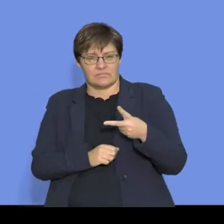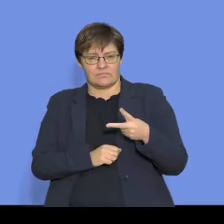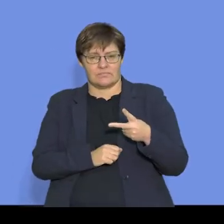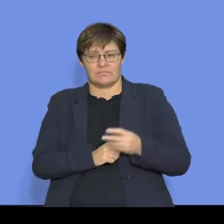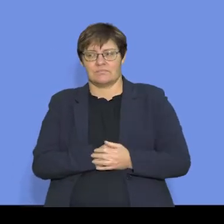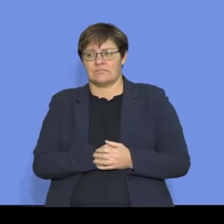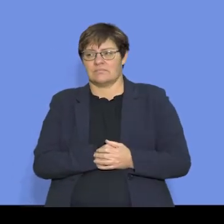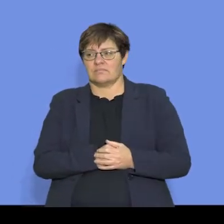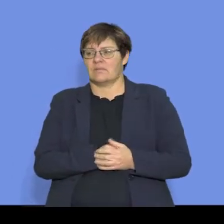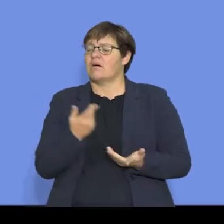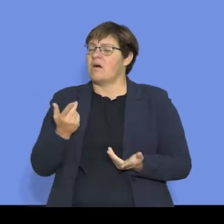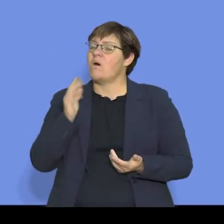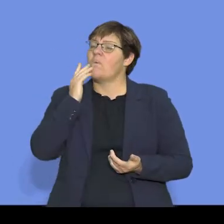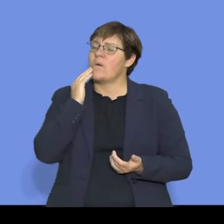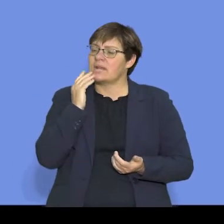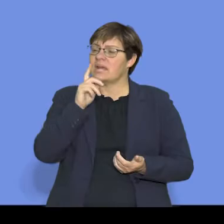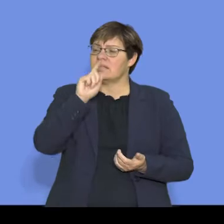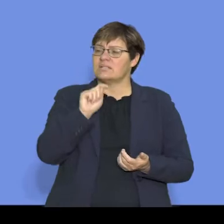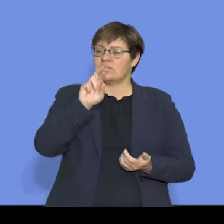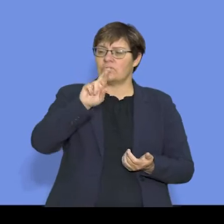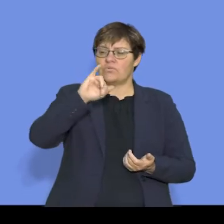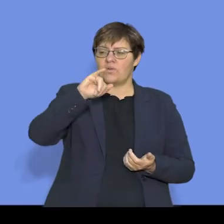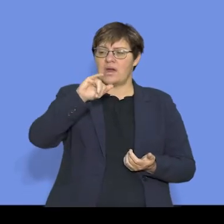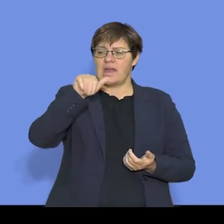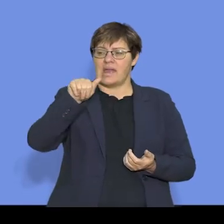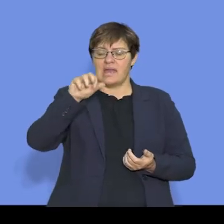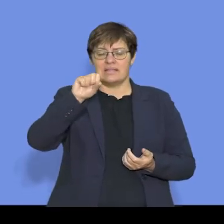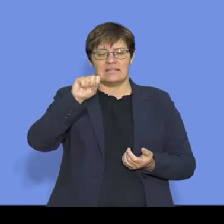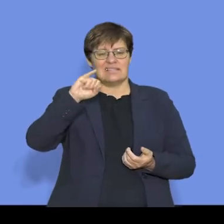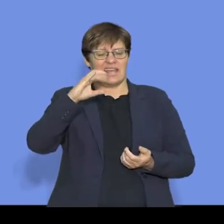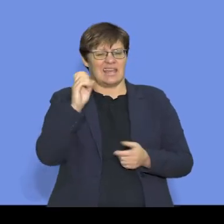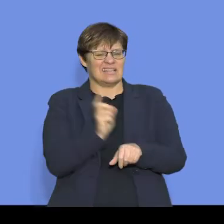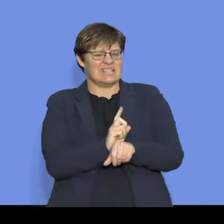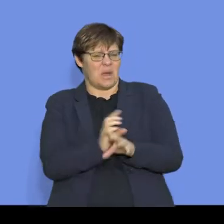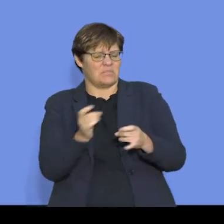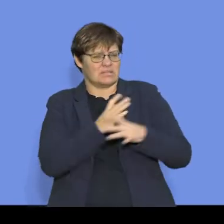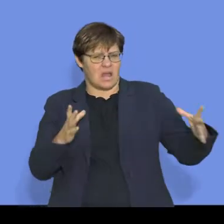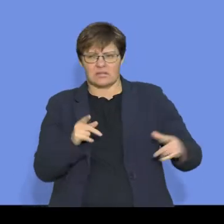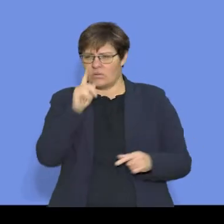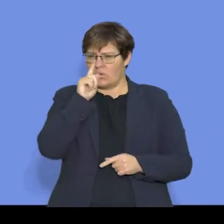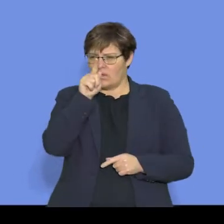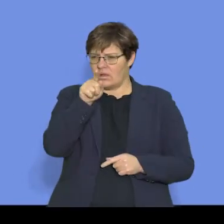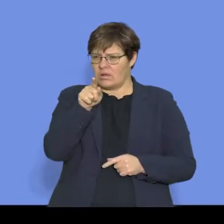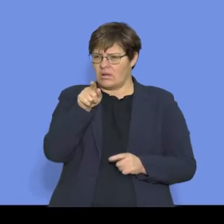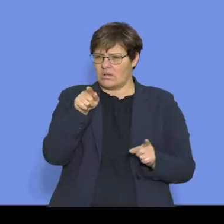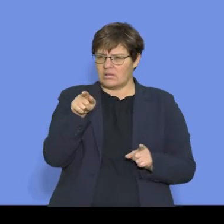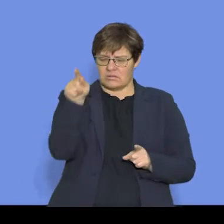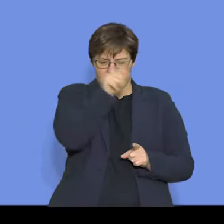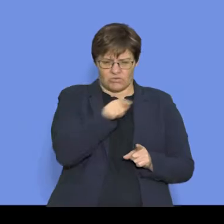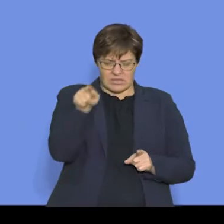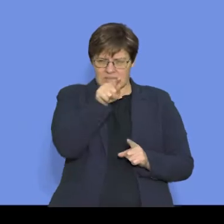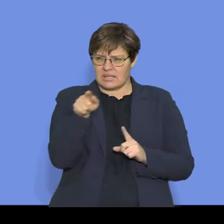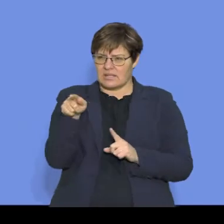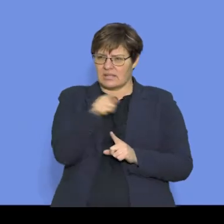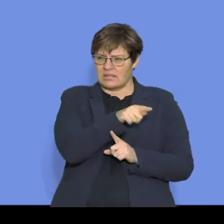have a look, and when did the Triassic period start? So you would have a look here and you would say, right, this